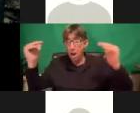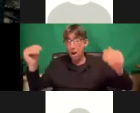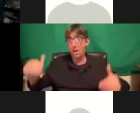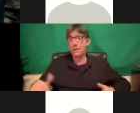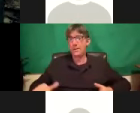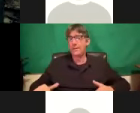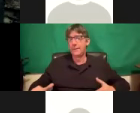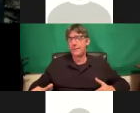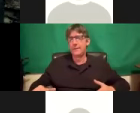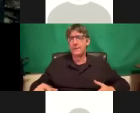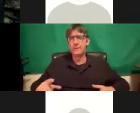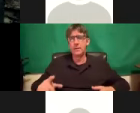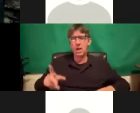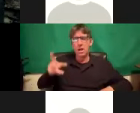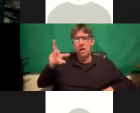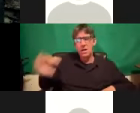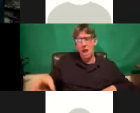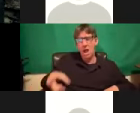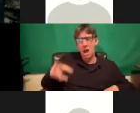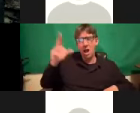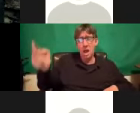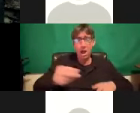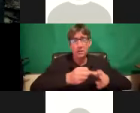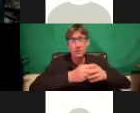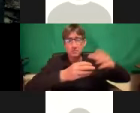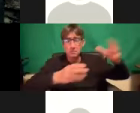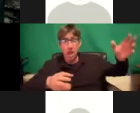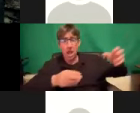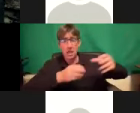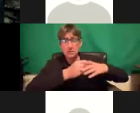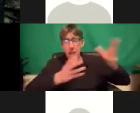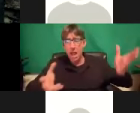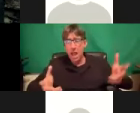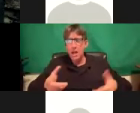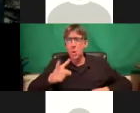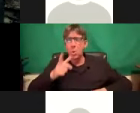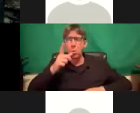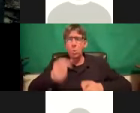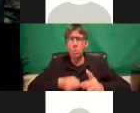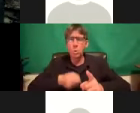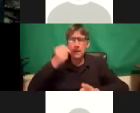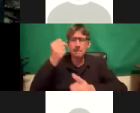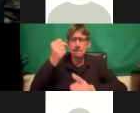cut, what lines are expanded, and who is most impacted.